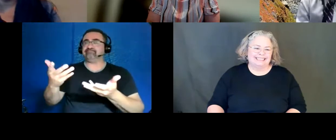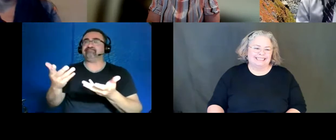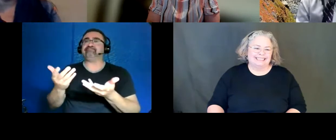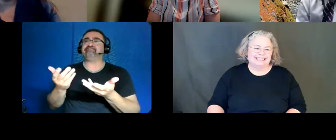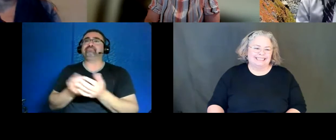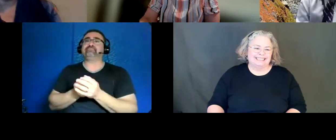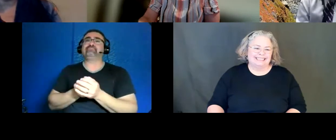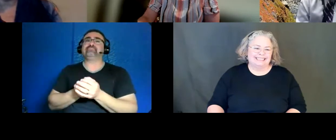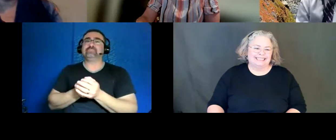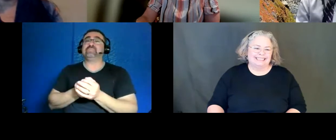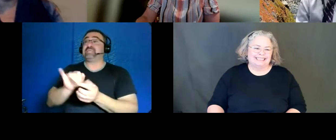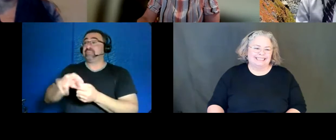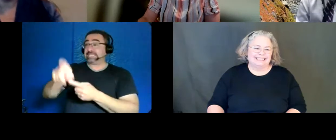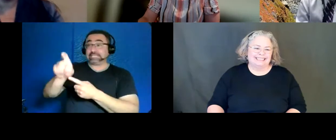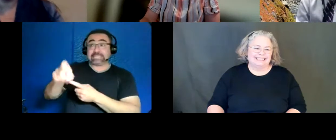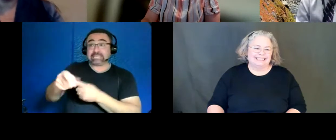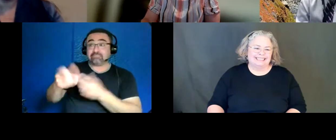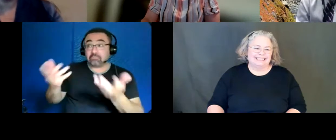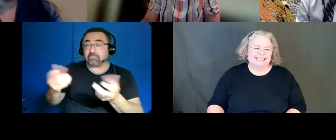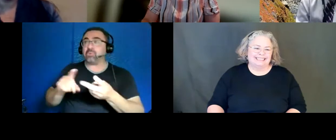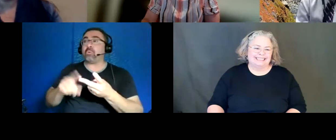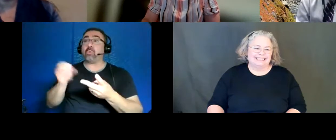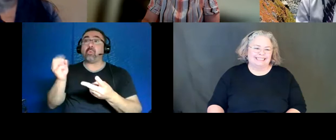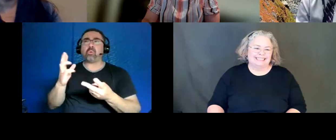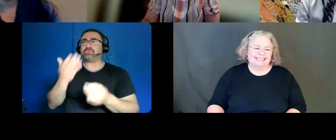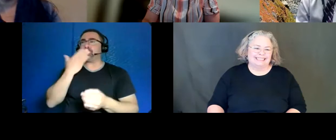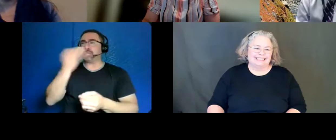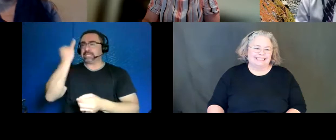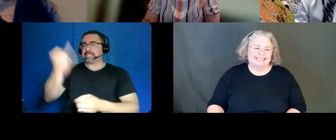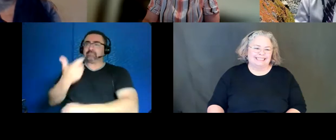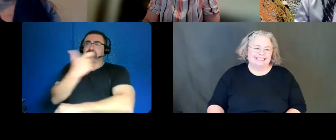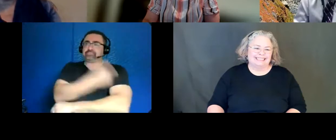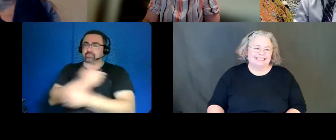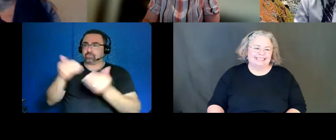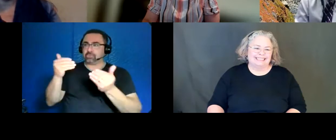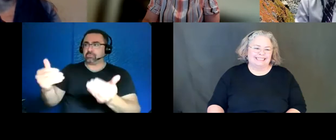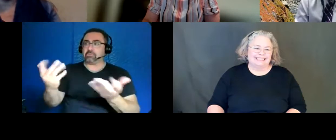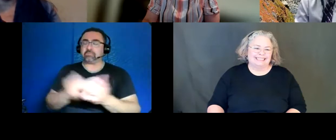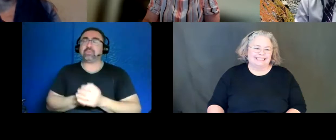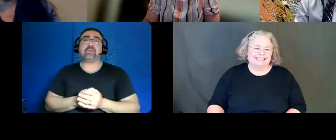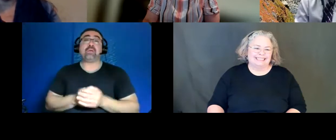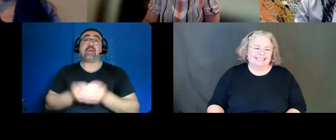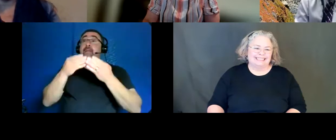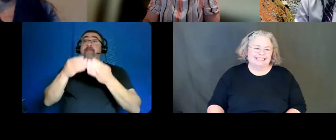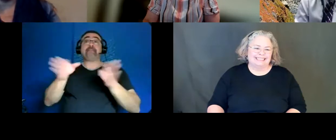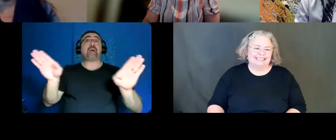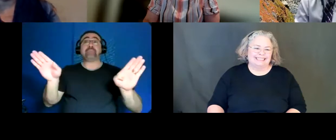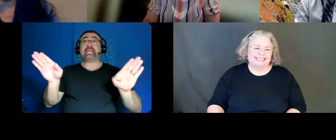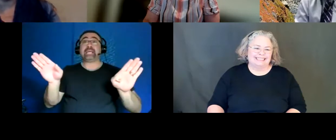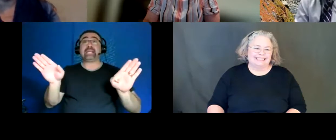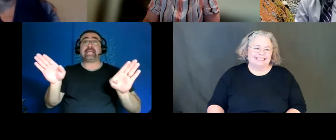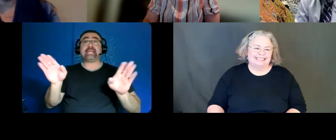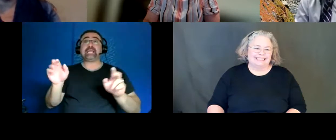is necessary for them or if it's a good idea for them. With the public clinics that we